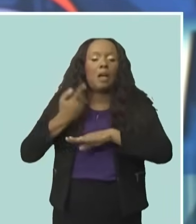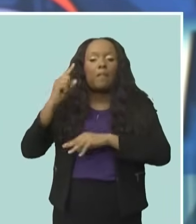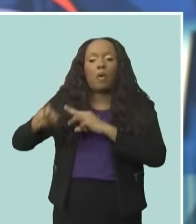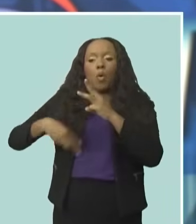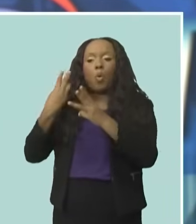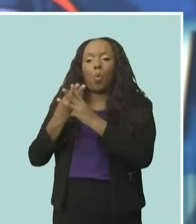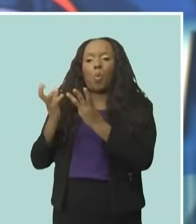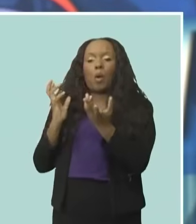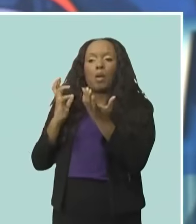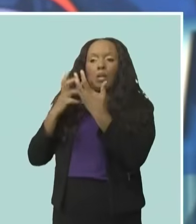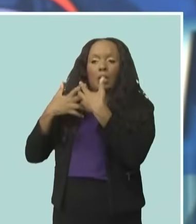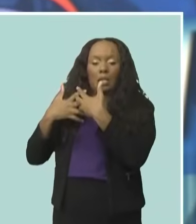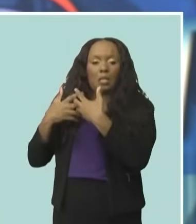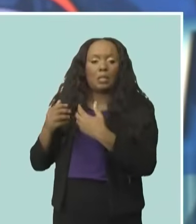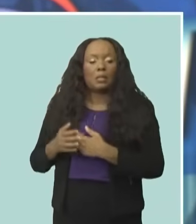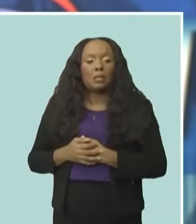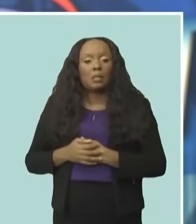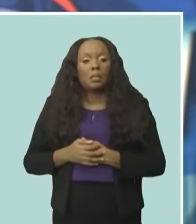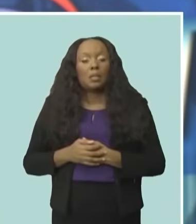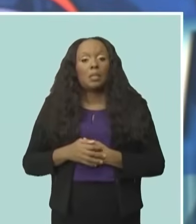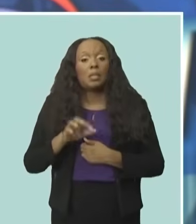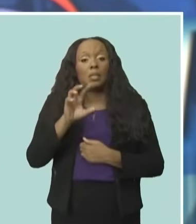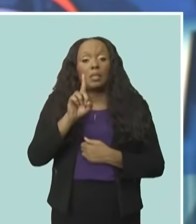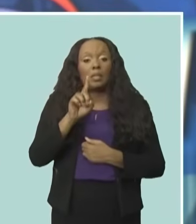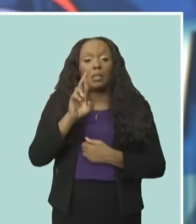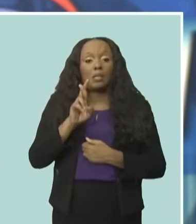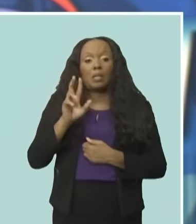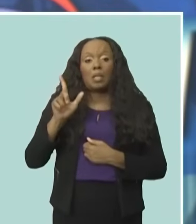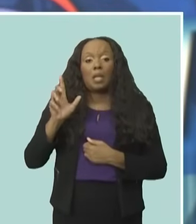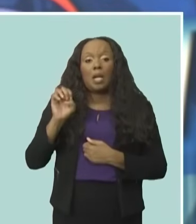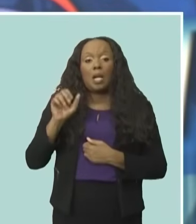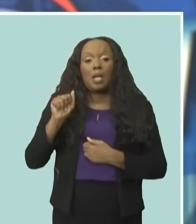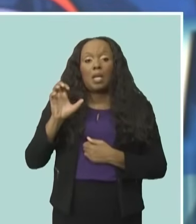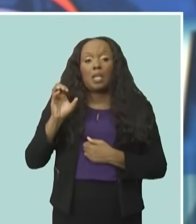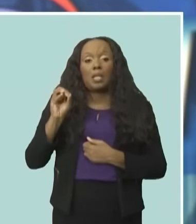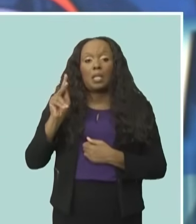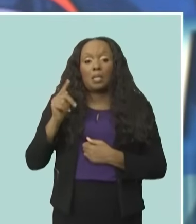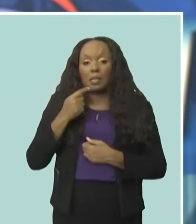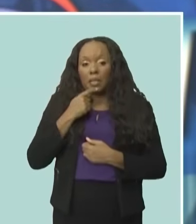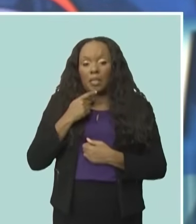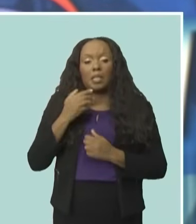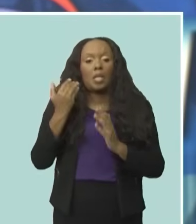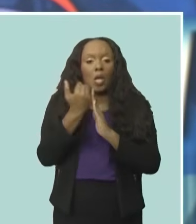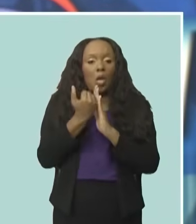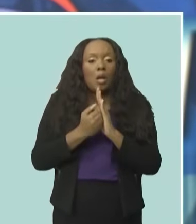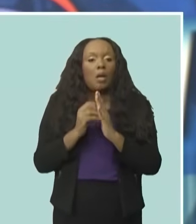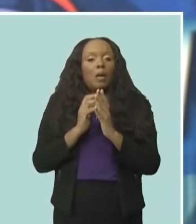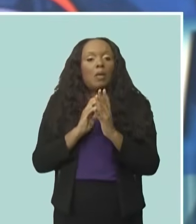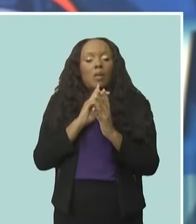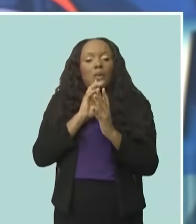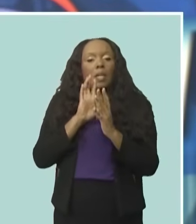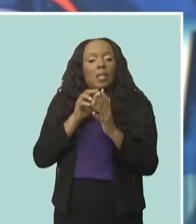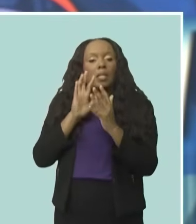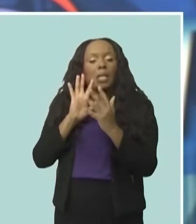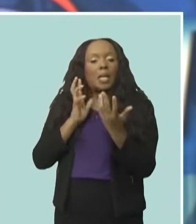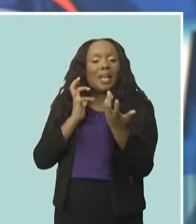global challenges. Dr. Leacock noted that the courses are deliberately curated to align with government's